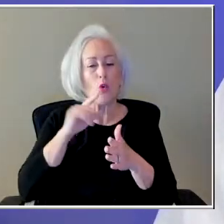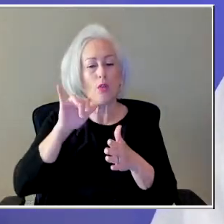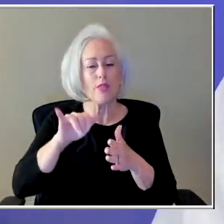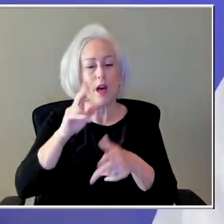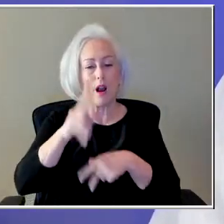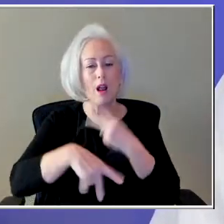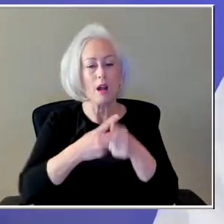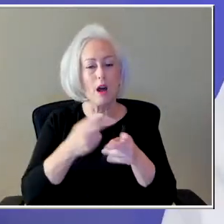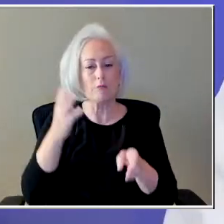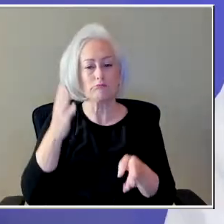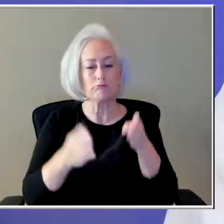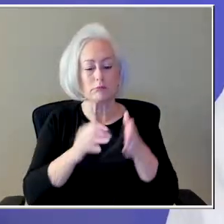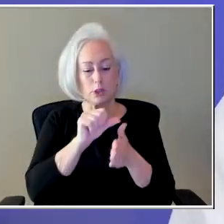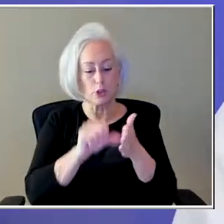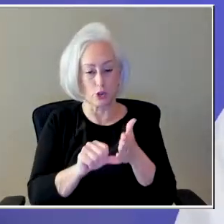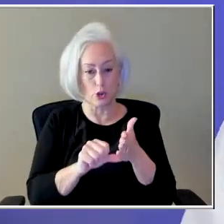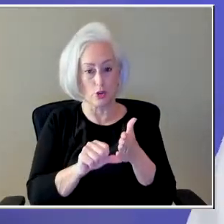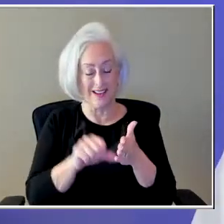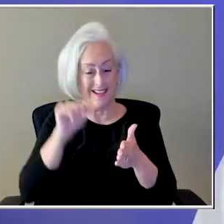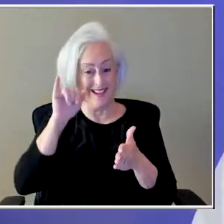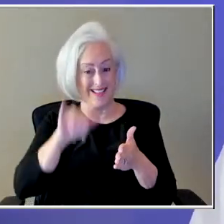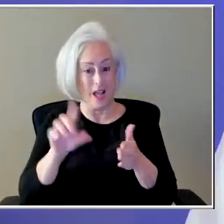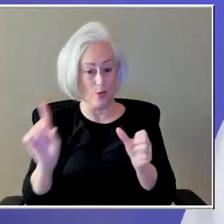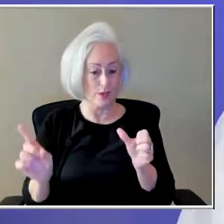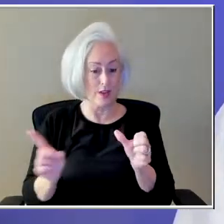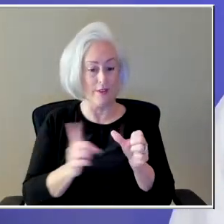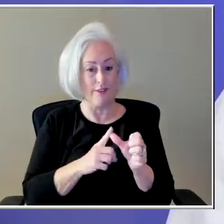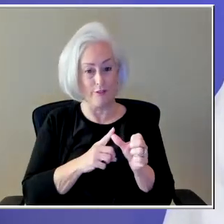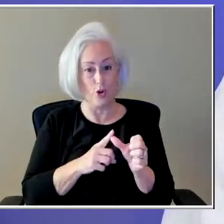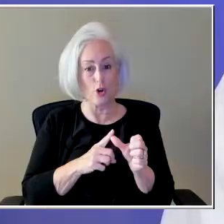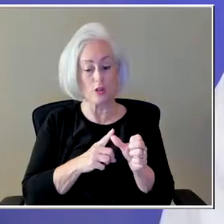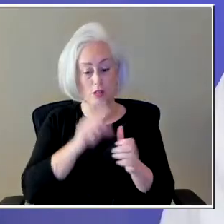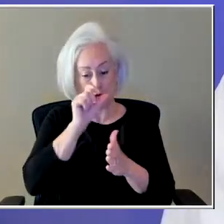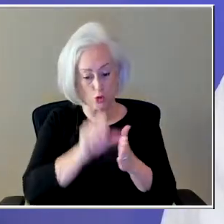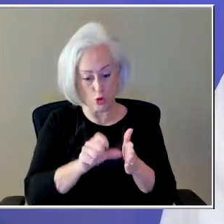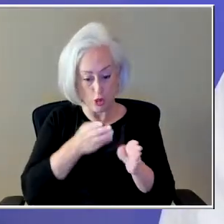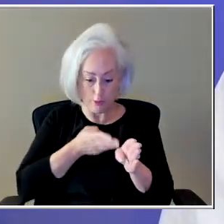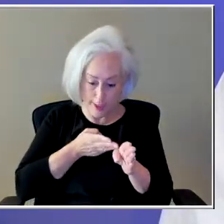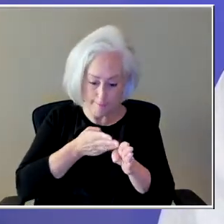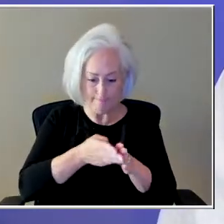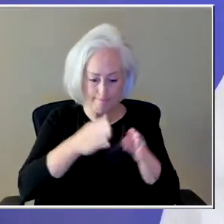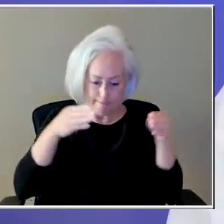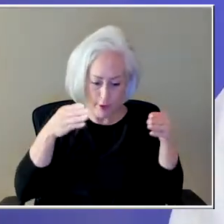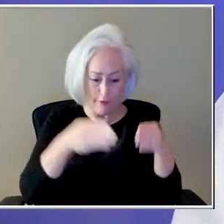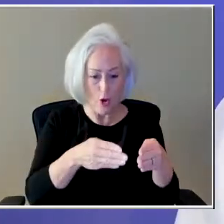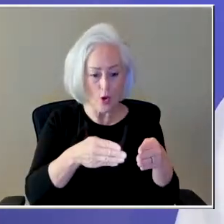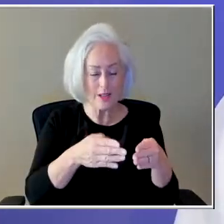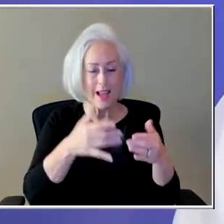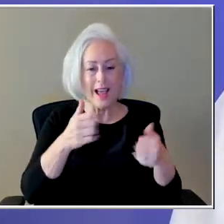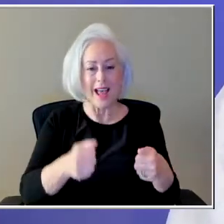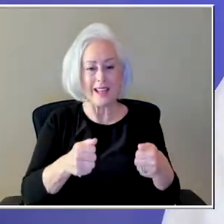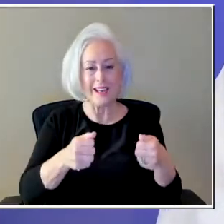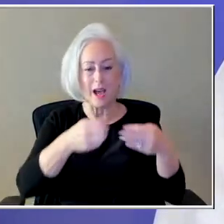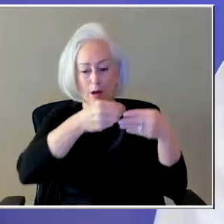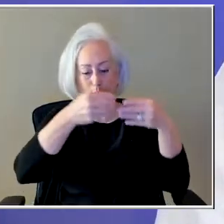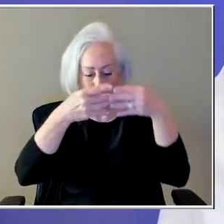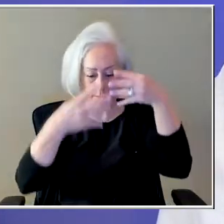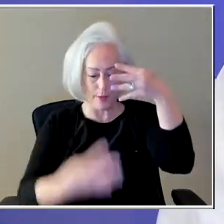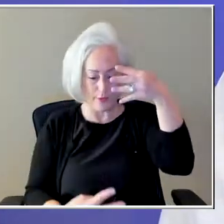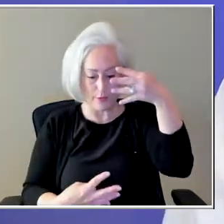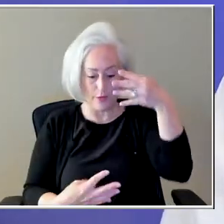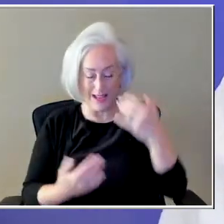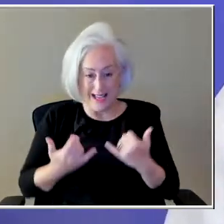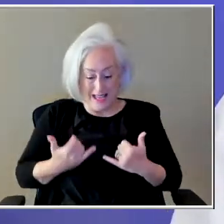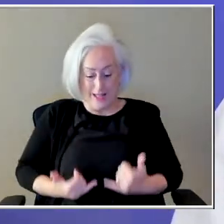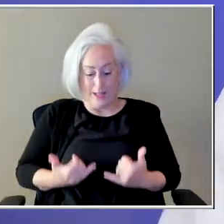first procedures that we pioneered. And now, we've expanded to many different specialties. You said 37. As of this morning, it's 40